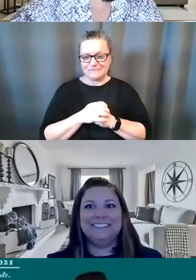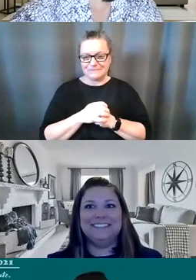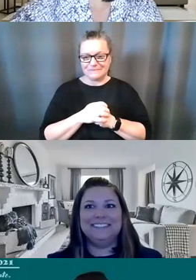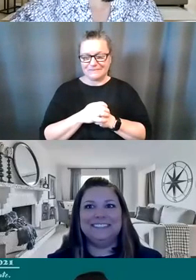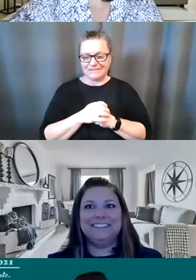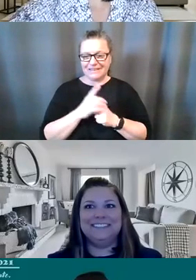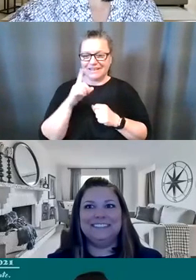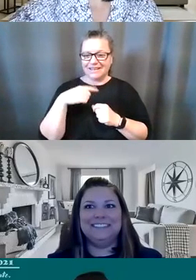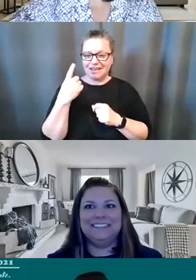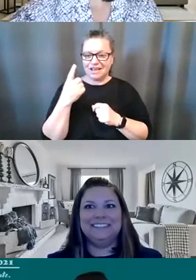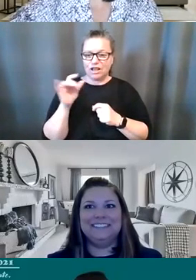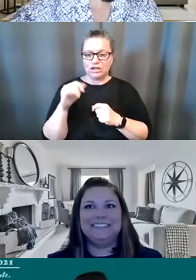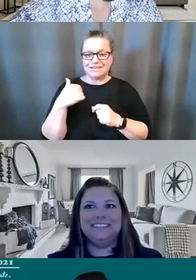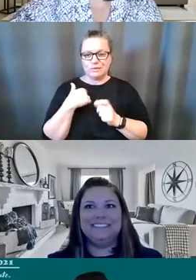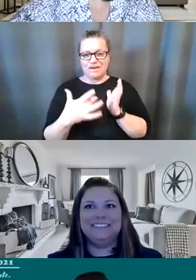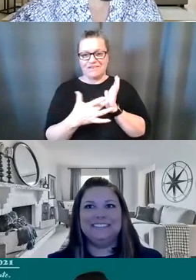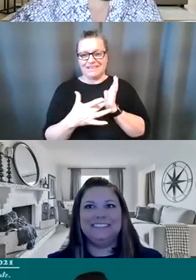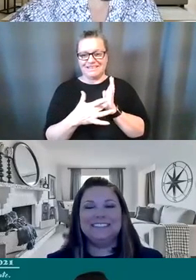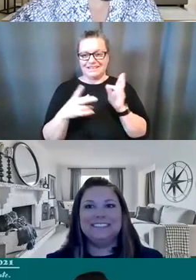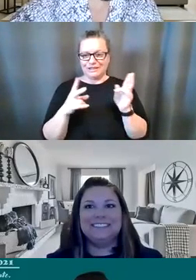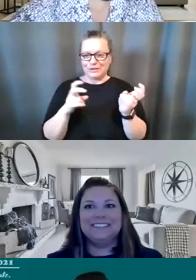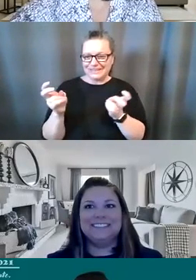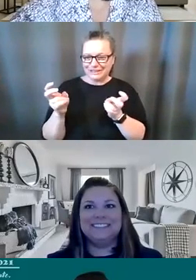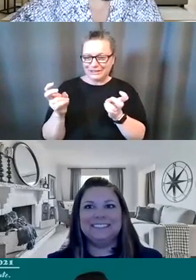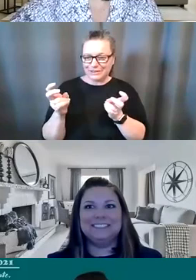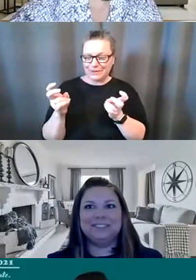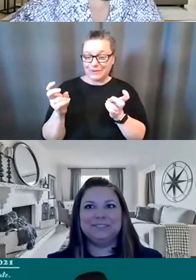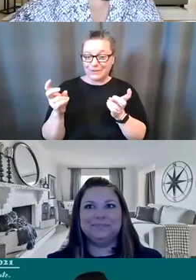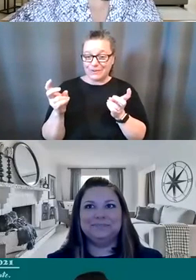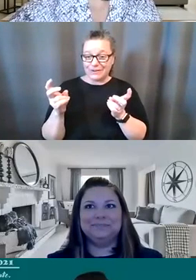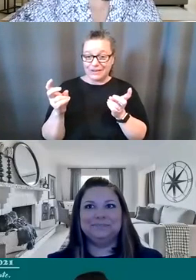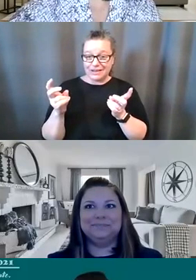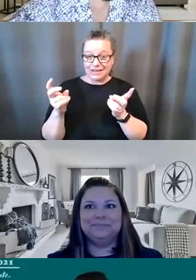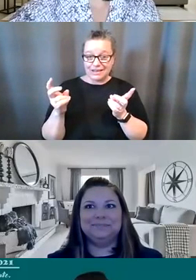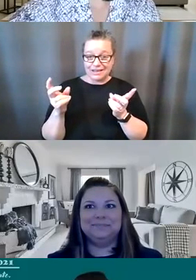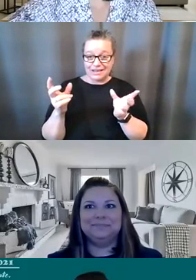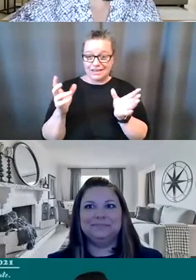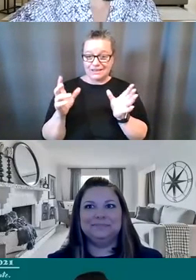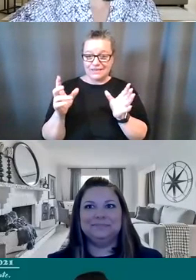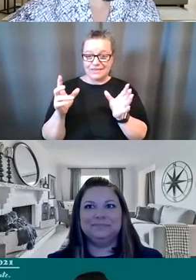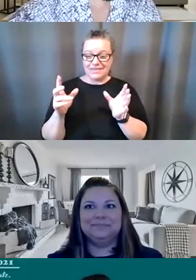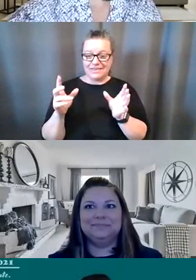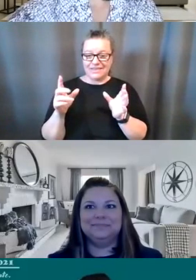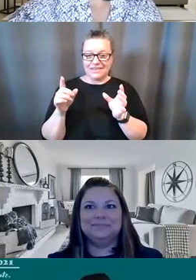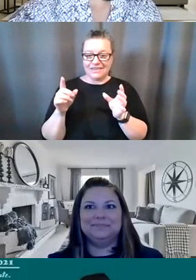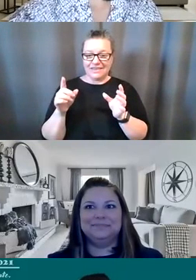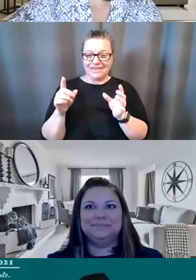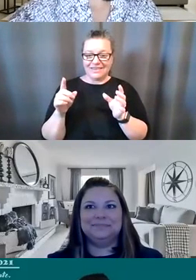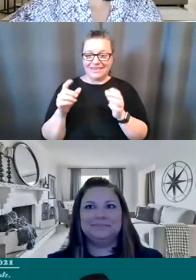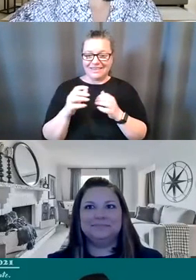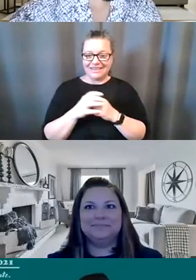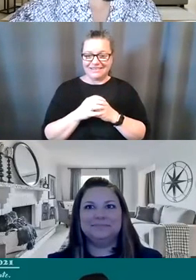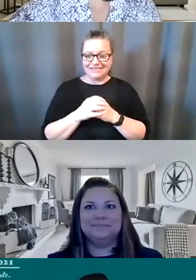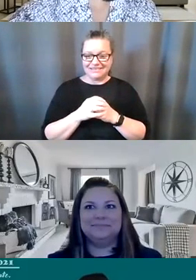looks like we're having a technical issue on Christy's Am I side. still lagging? And so thank you for